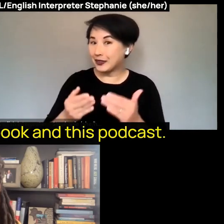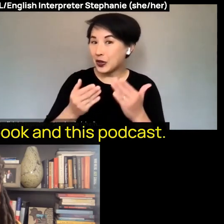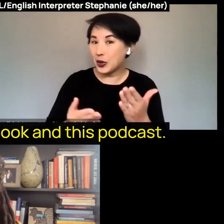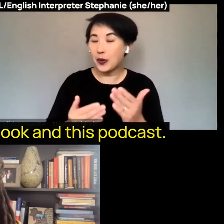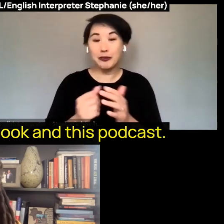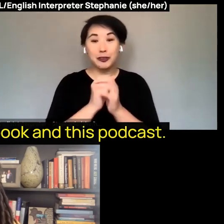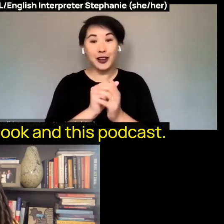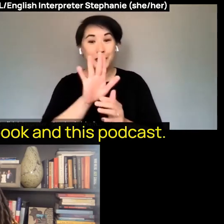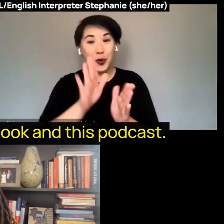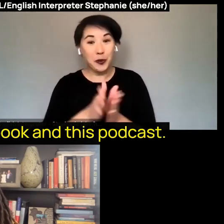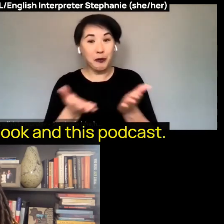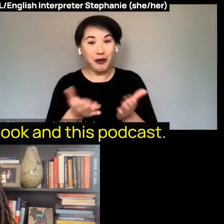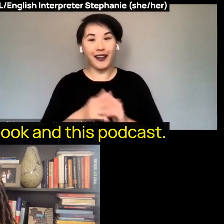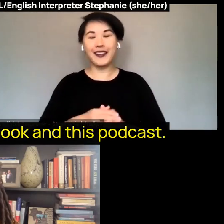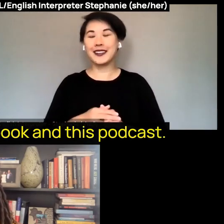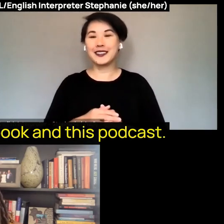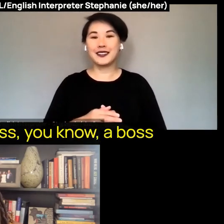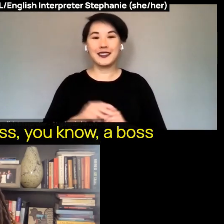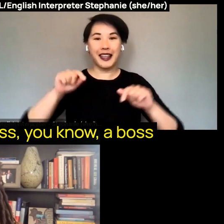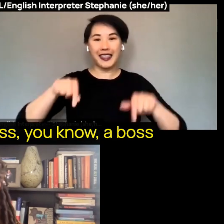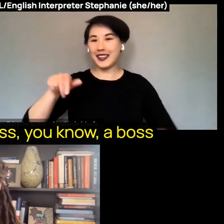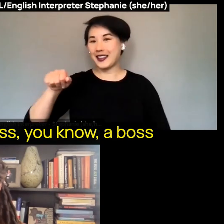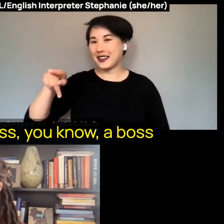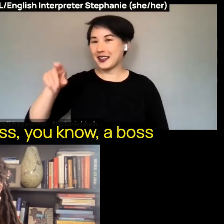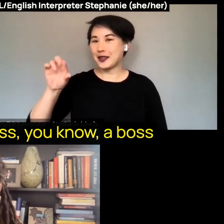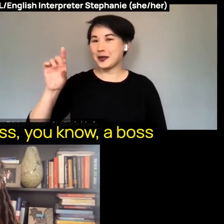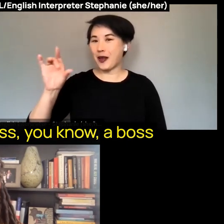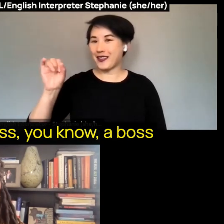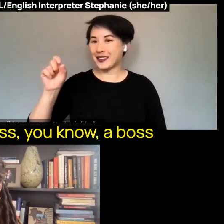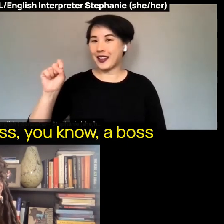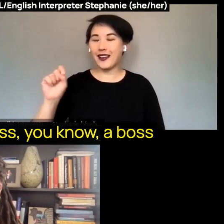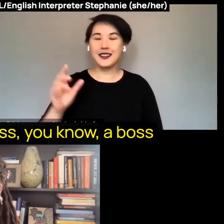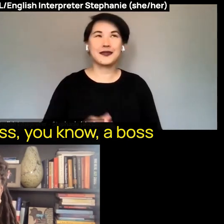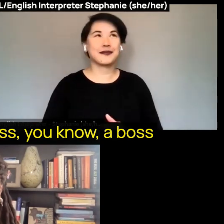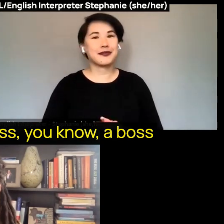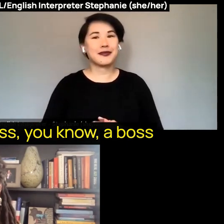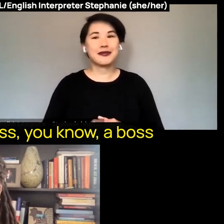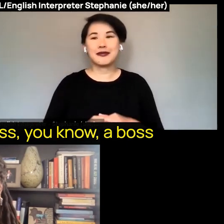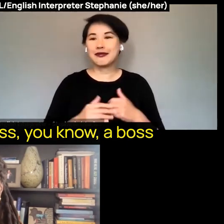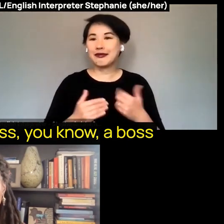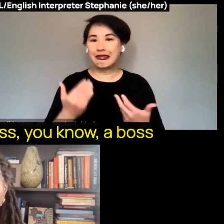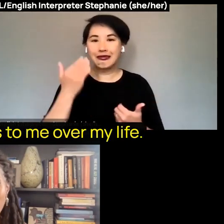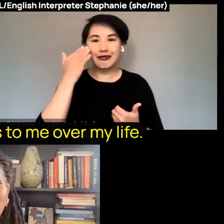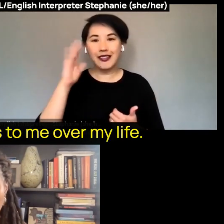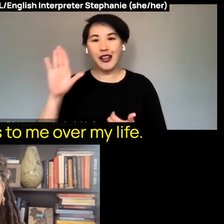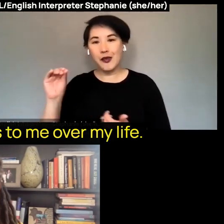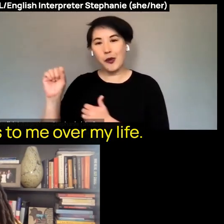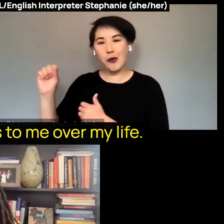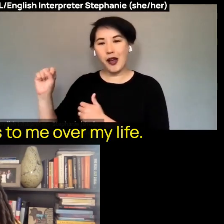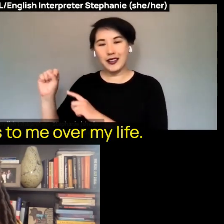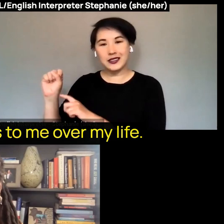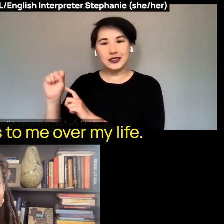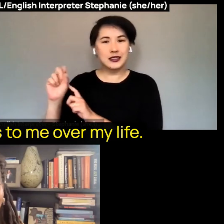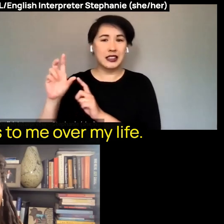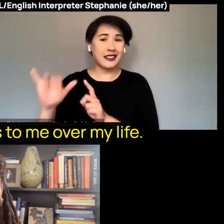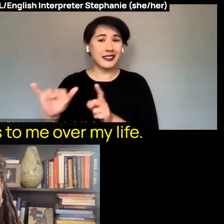your book and this podcast. So, you know, being a boss, you know, a boss has meant many things